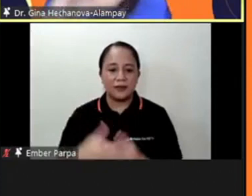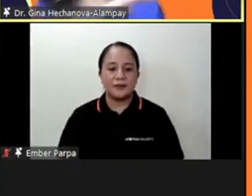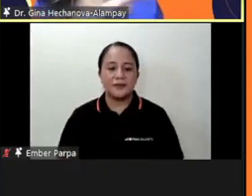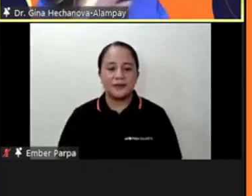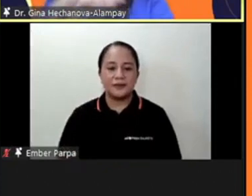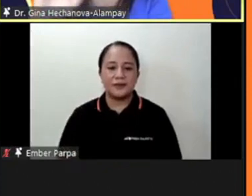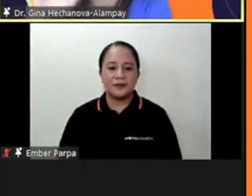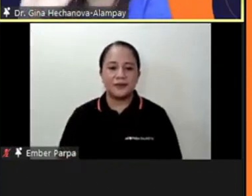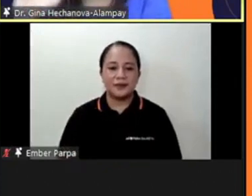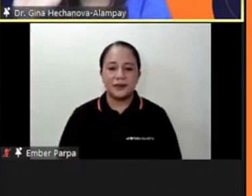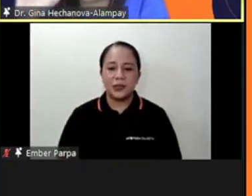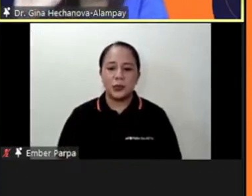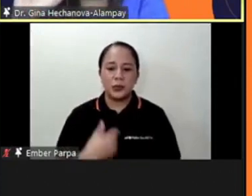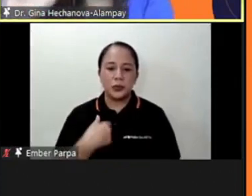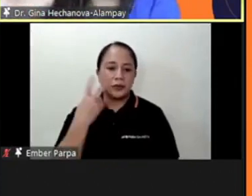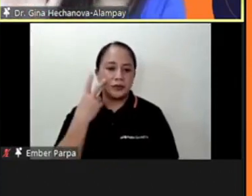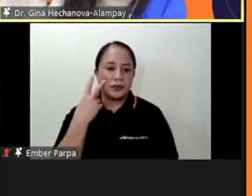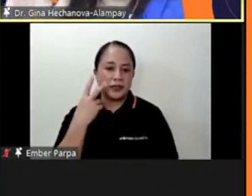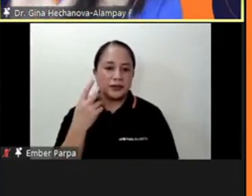So here we took a look at,